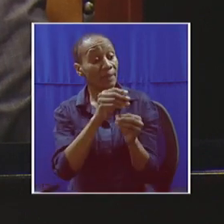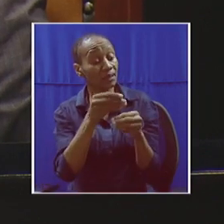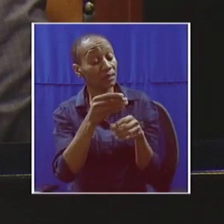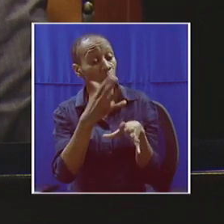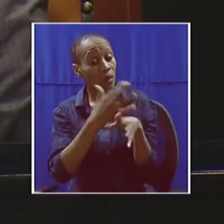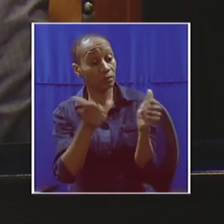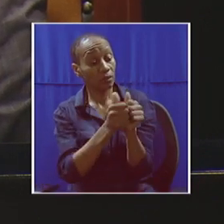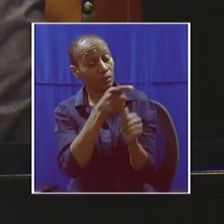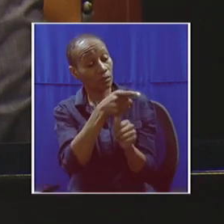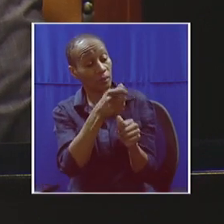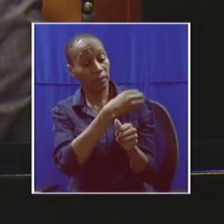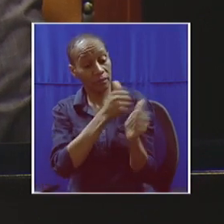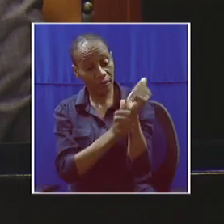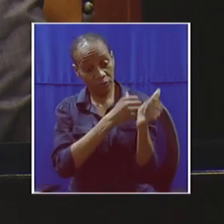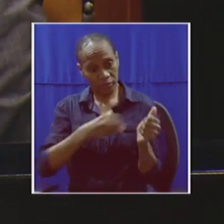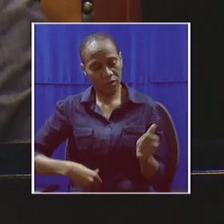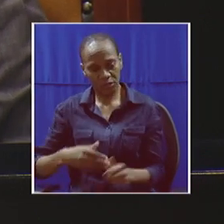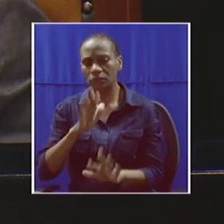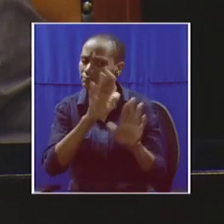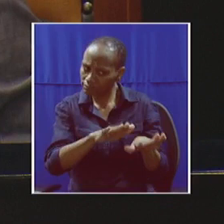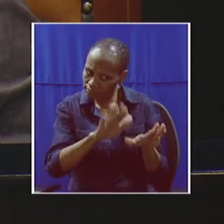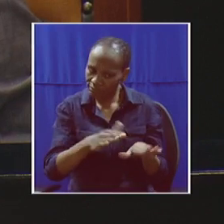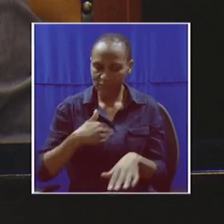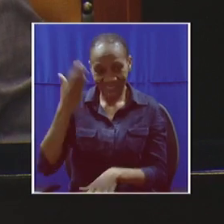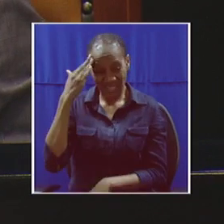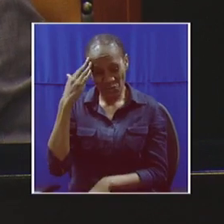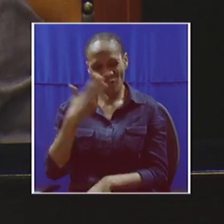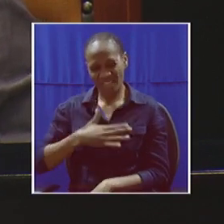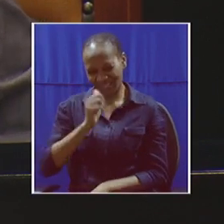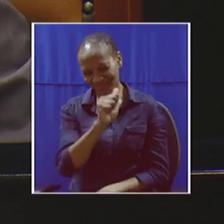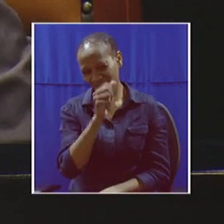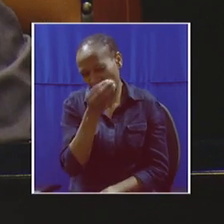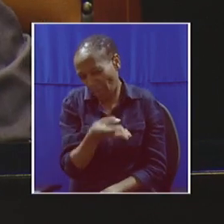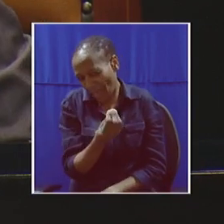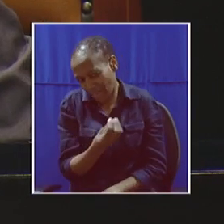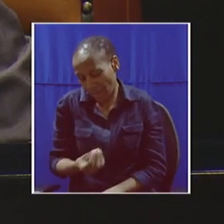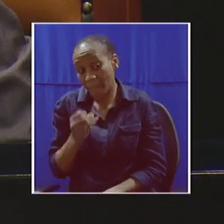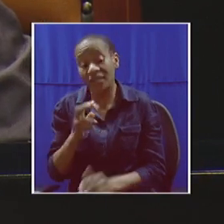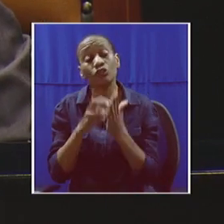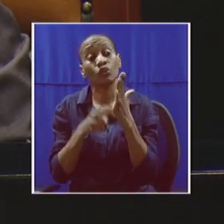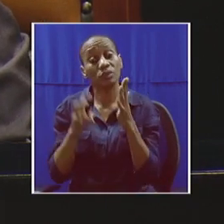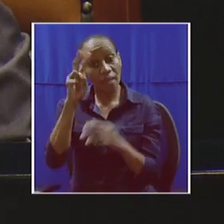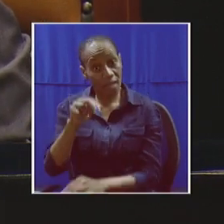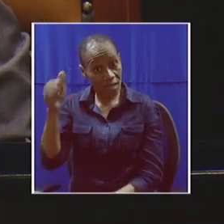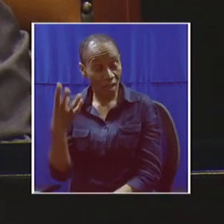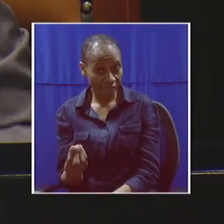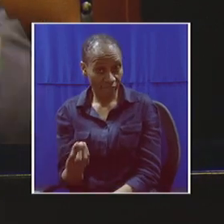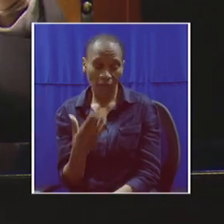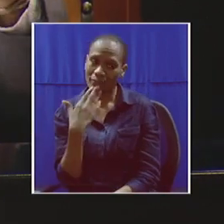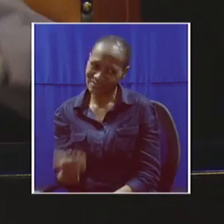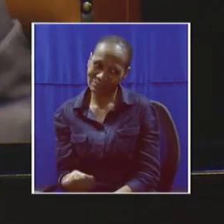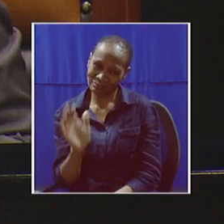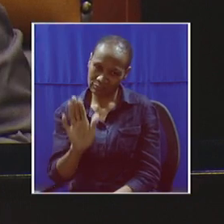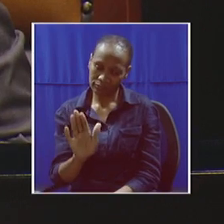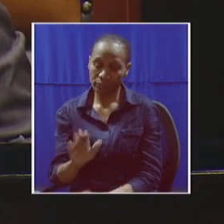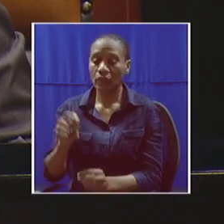chairing the session I know you have certain views but there are rules in the house and I'm abiding by those rules I'm not entertaining anyone